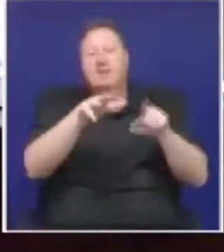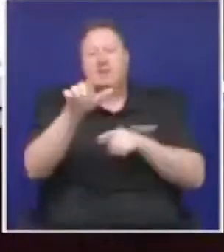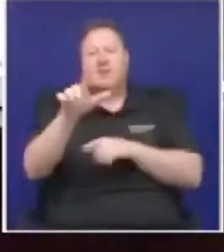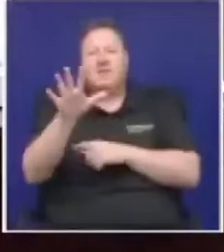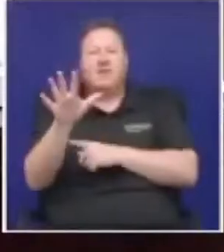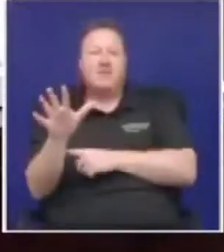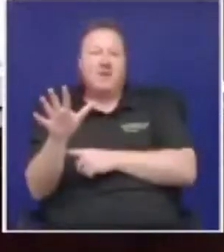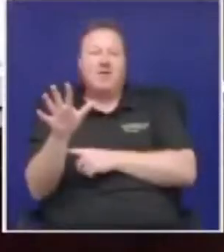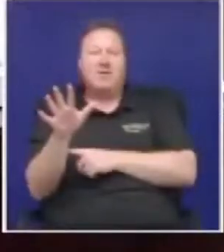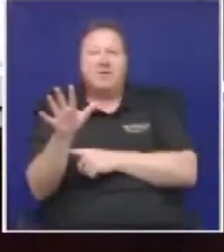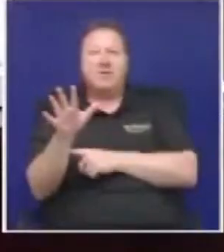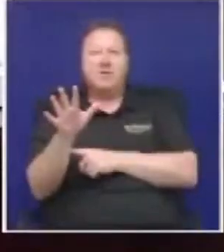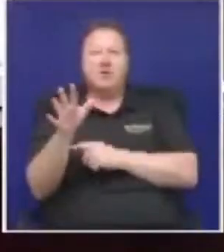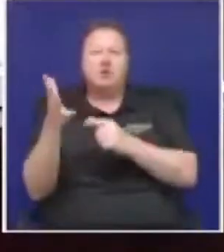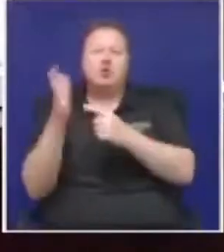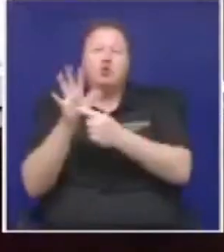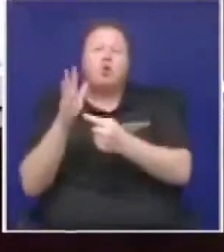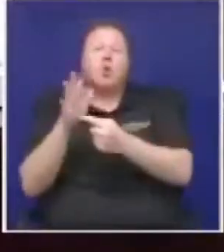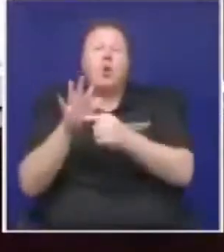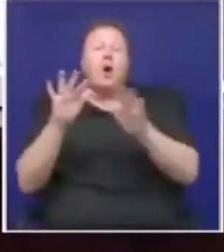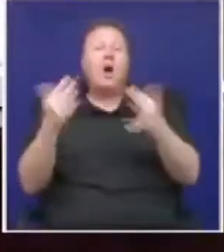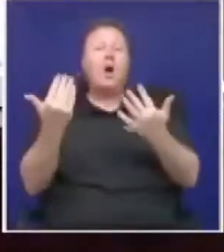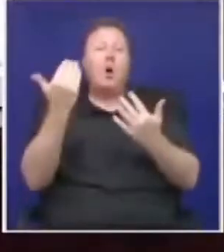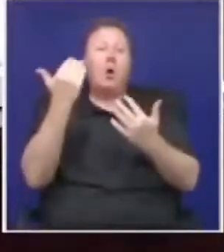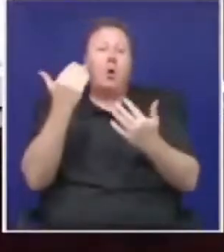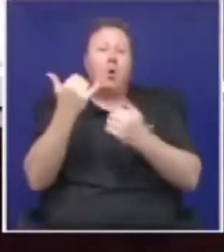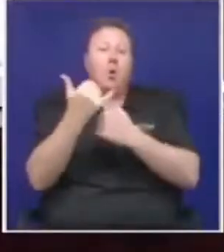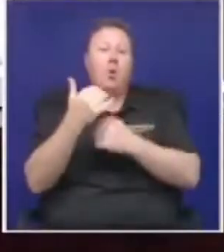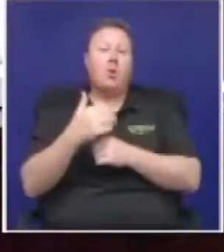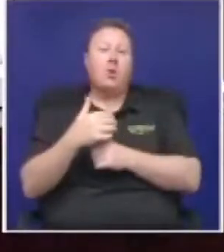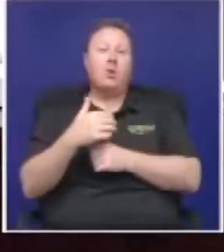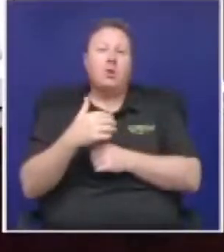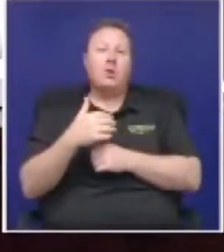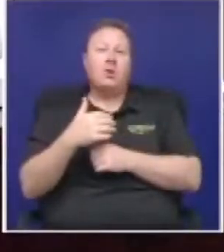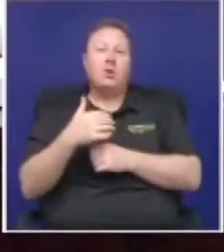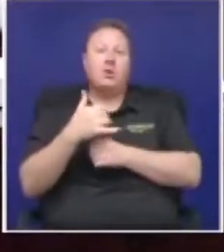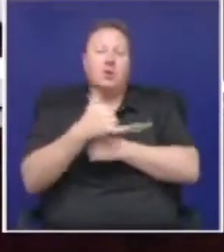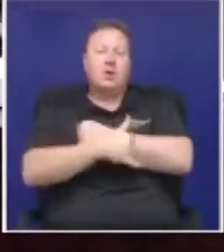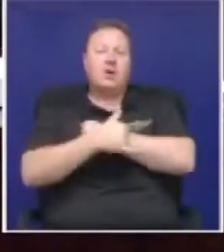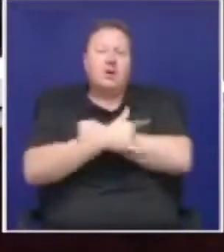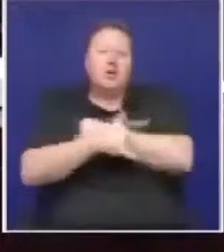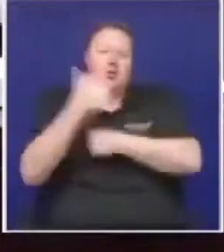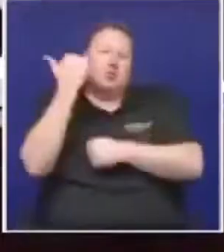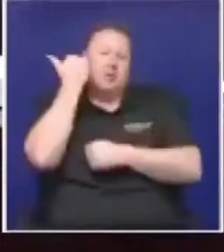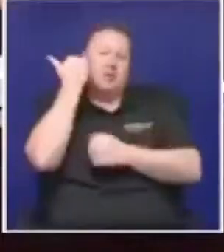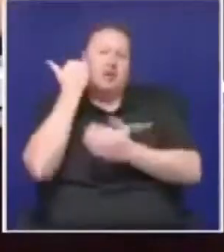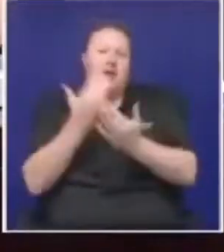and sets out how organs of state may appropriate land